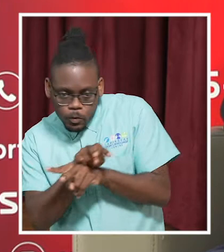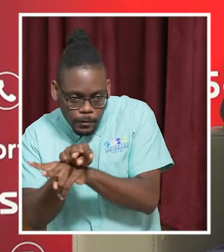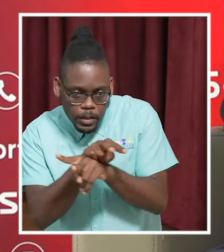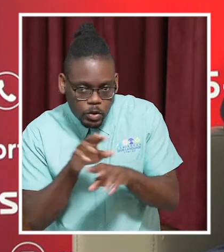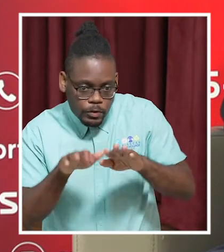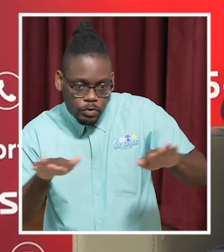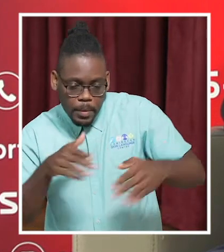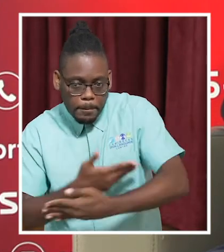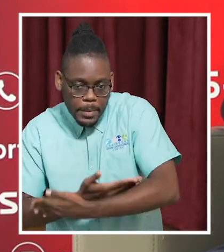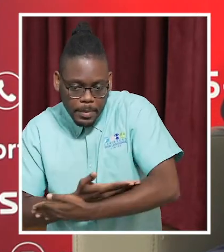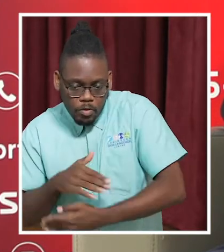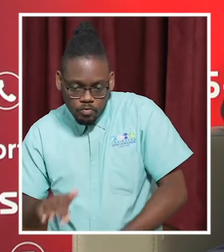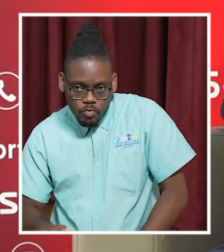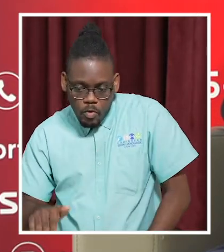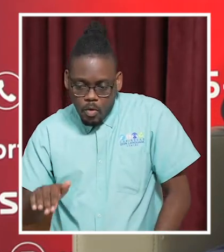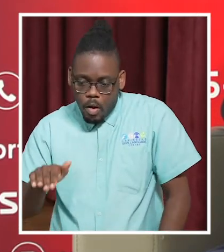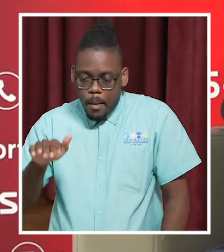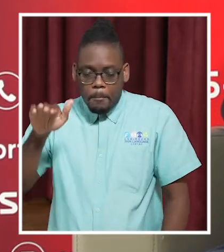for a child to understand the social order.